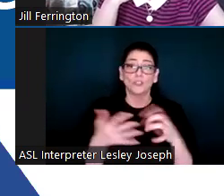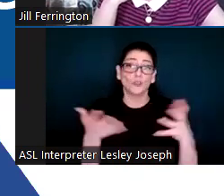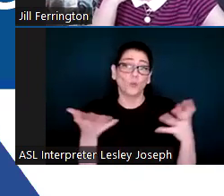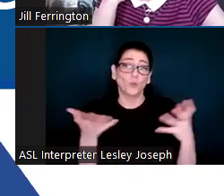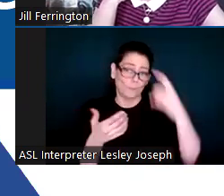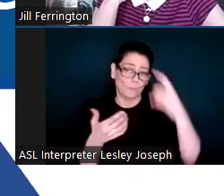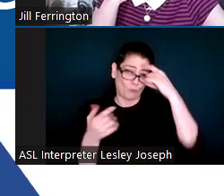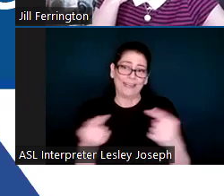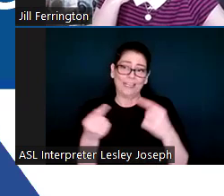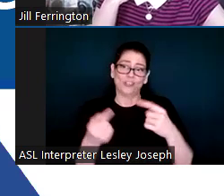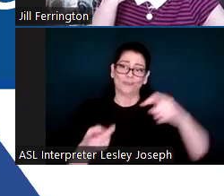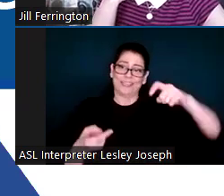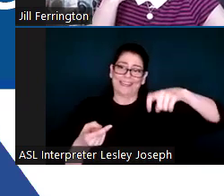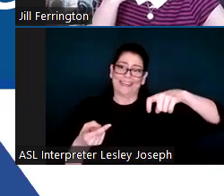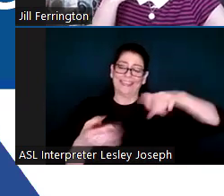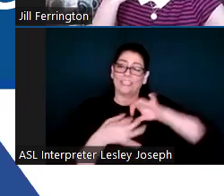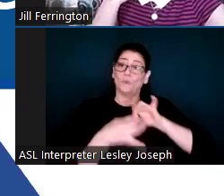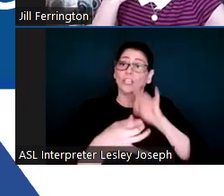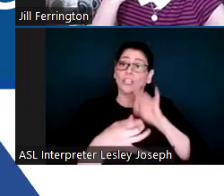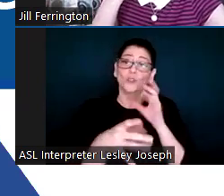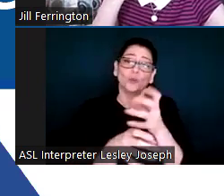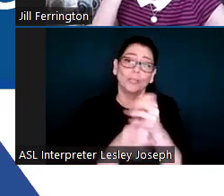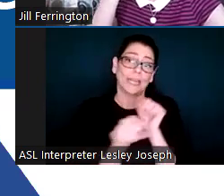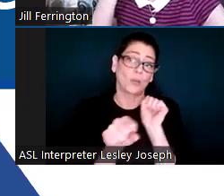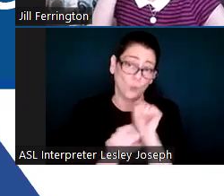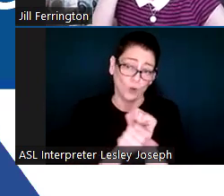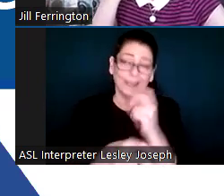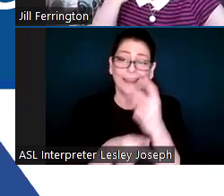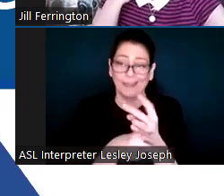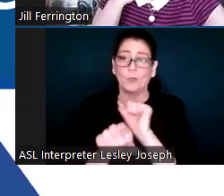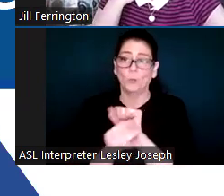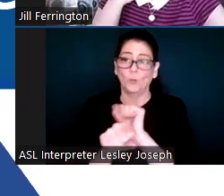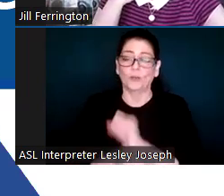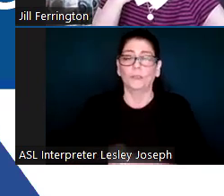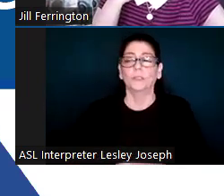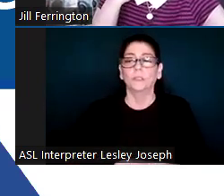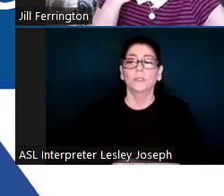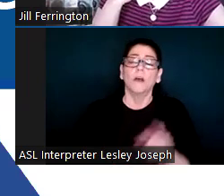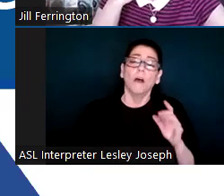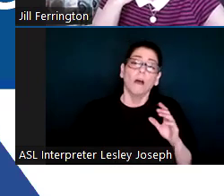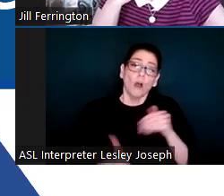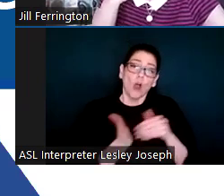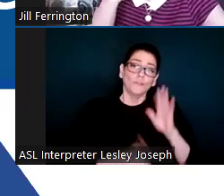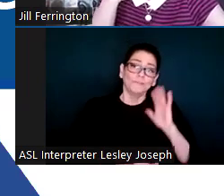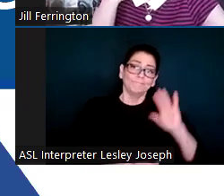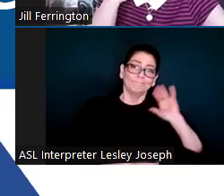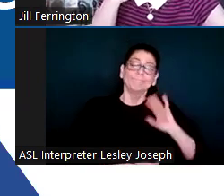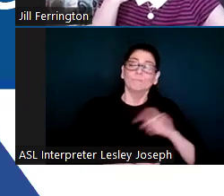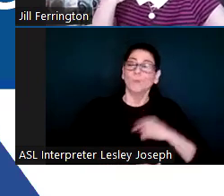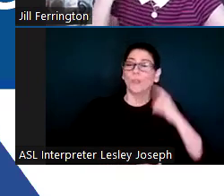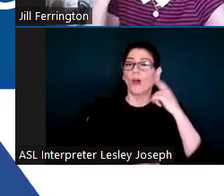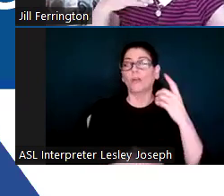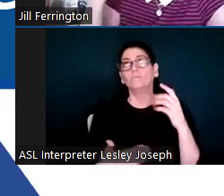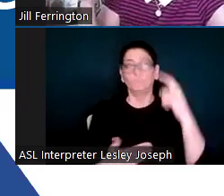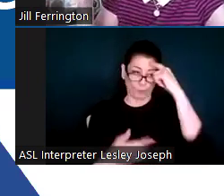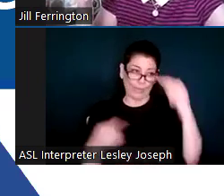to vocation. We sometimes in the past have thought about brain injury as mild, moderate, and severe.